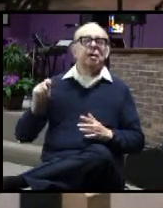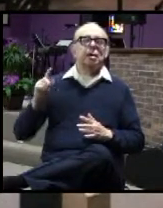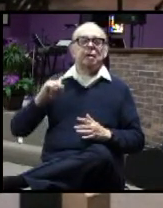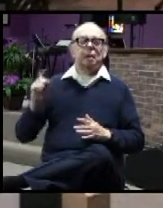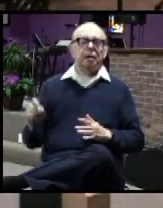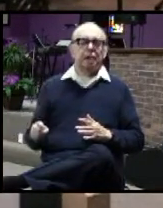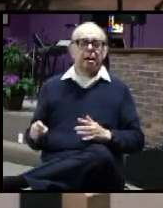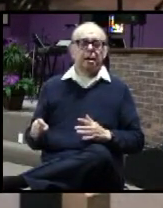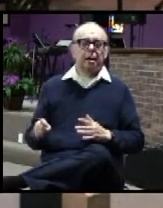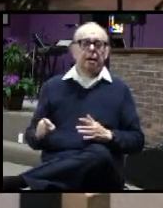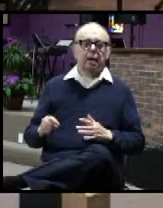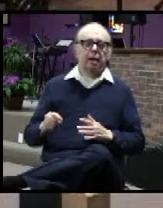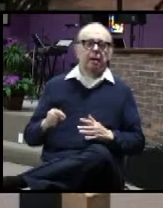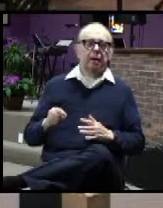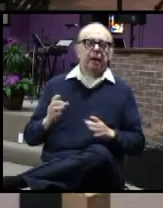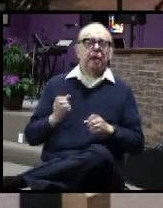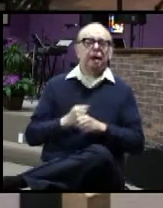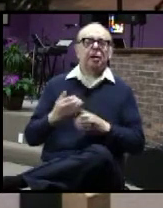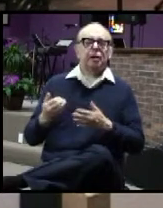They had gotten a new mayor.